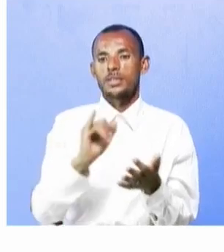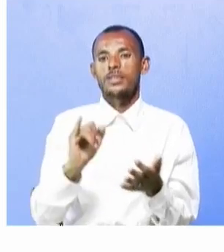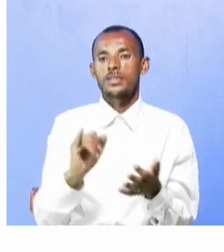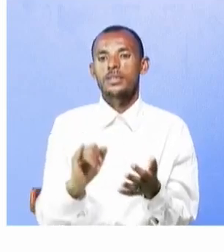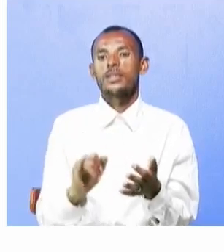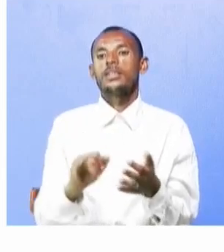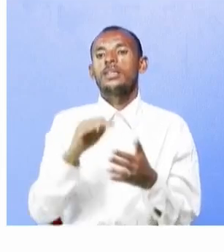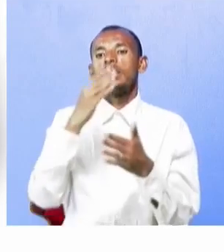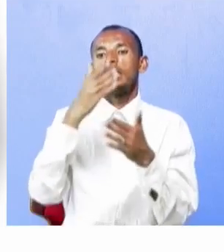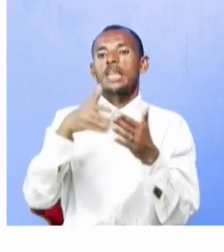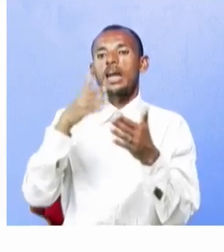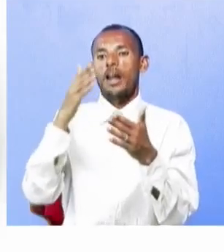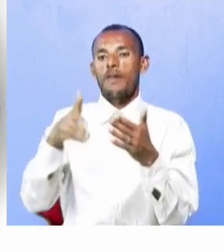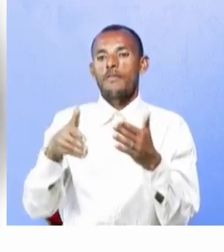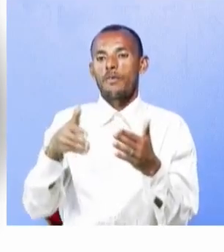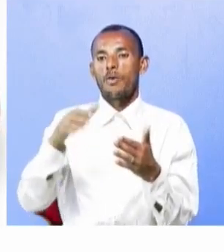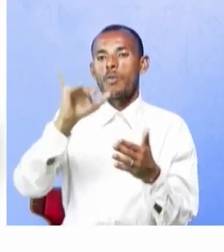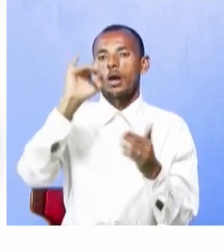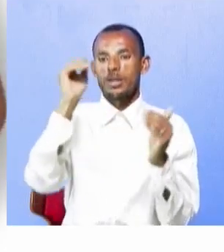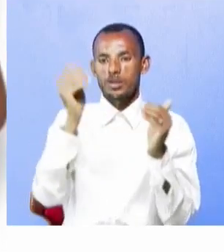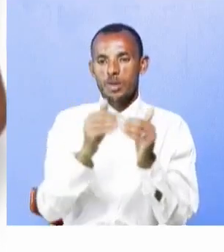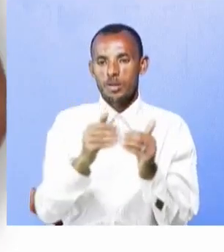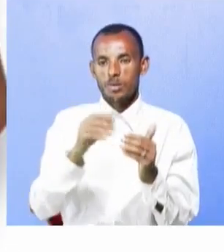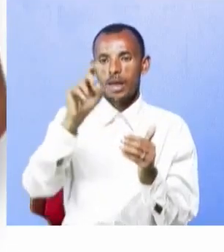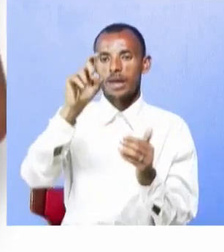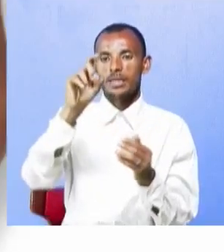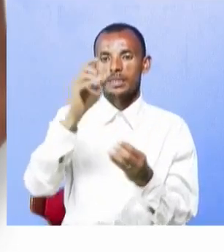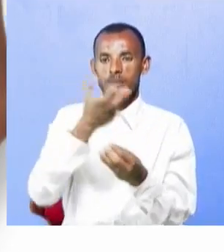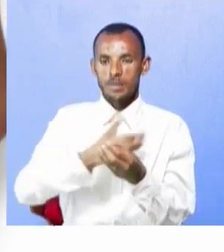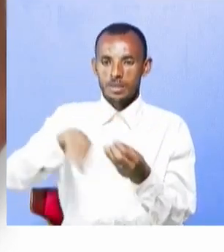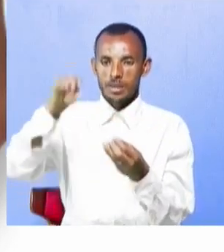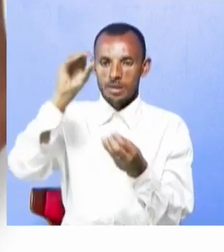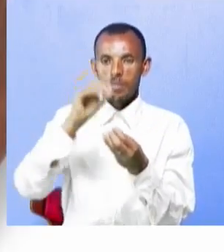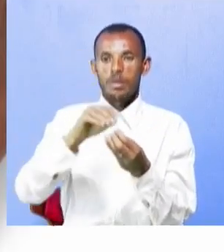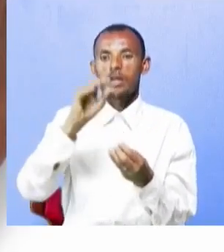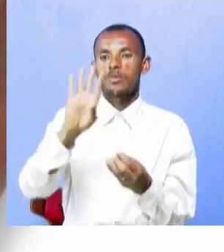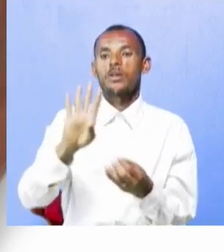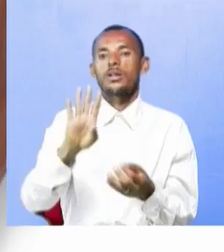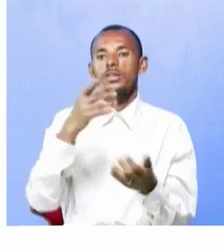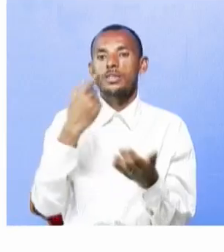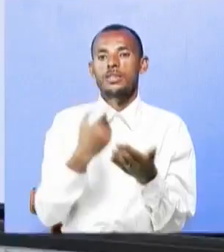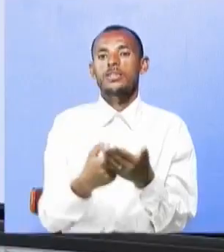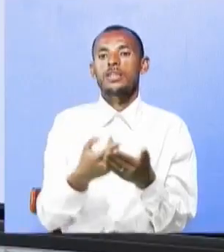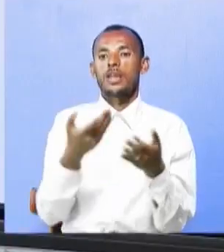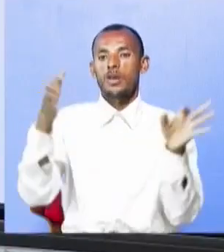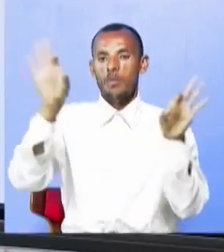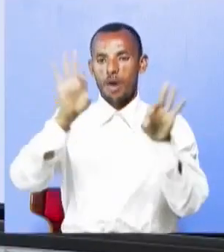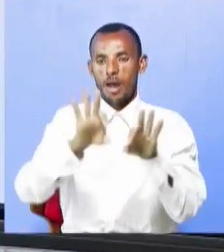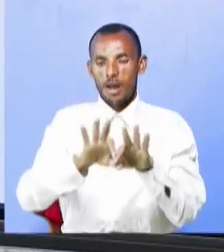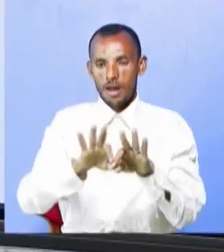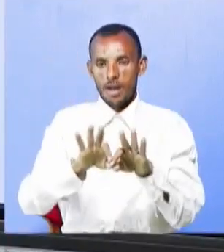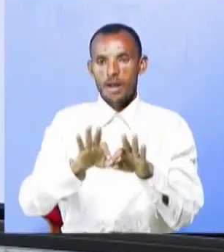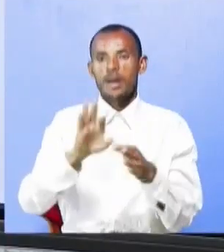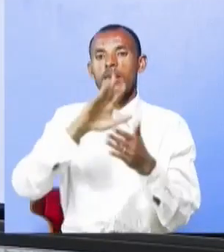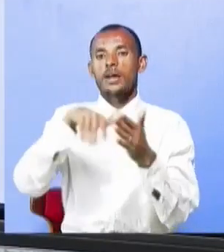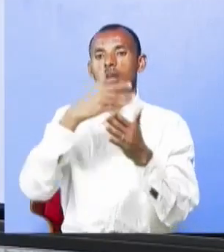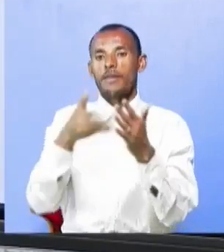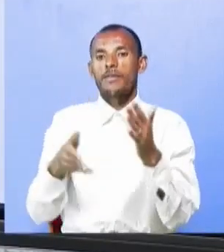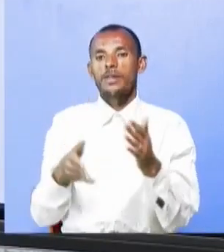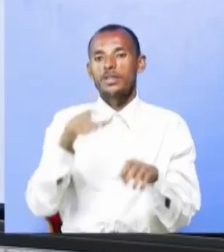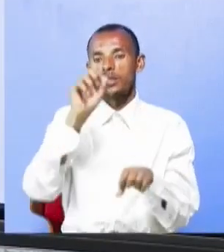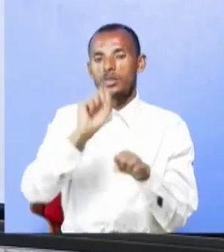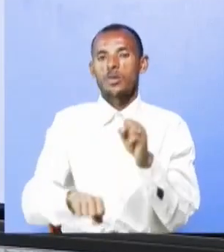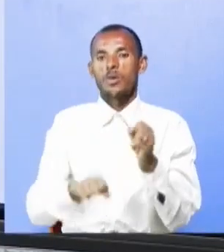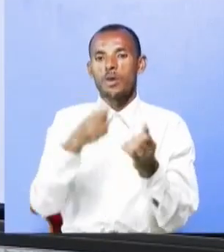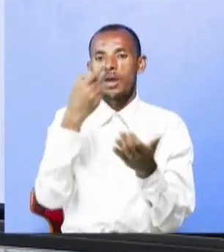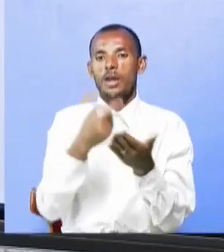the graph y is equals to x plus 4. Okay, this is the required graph. So